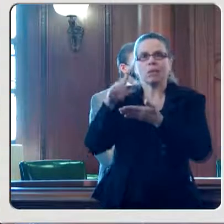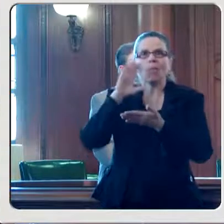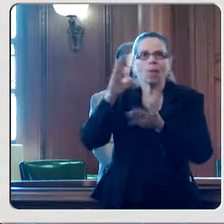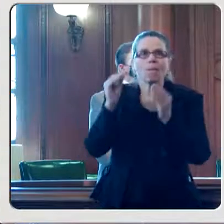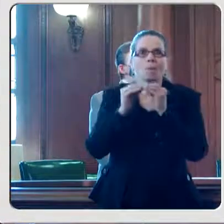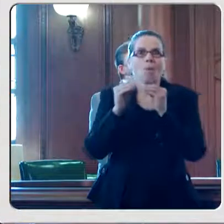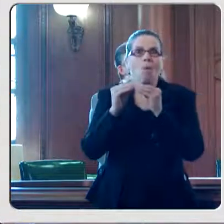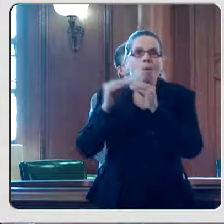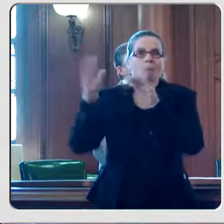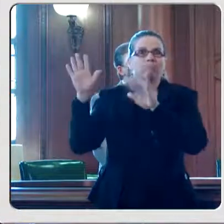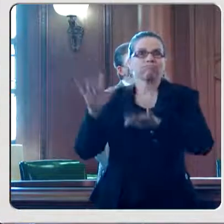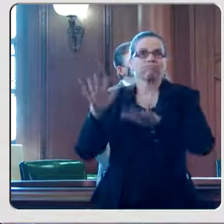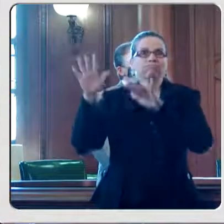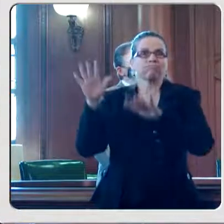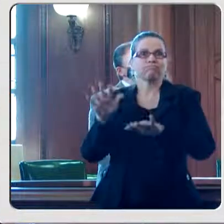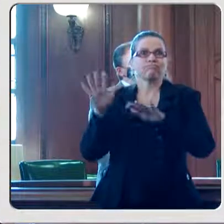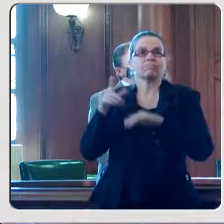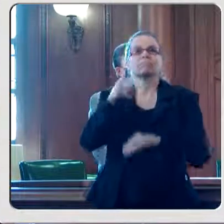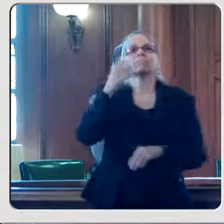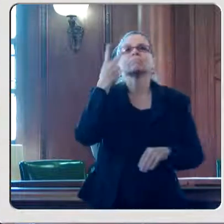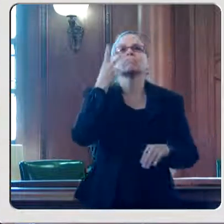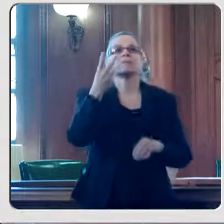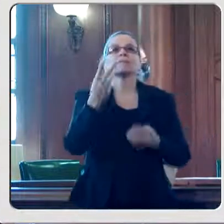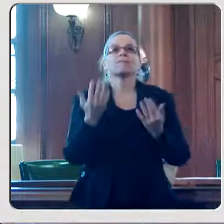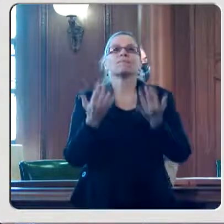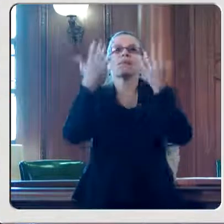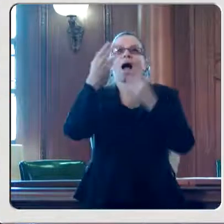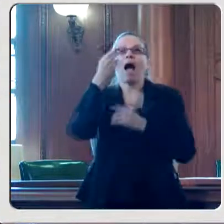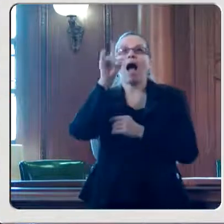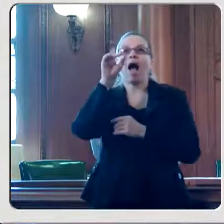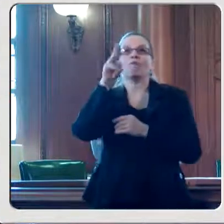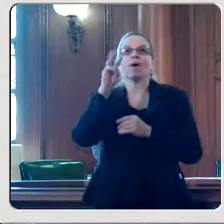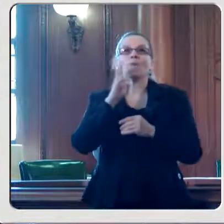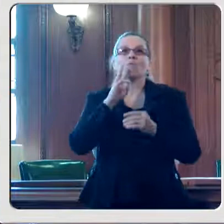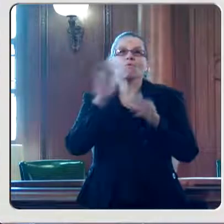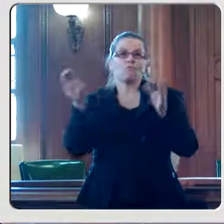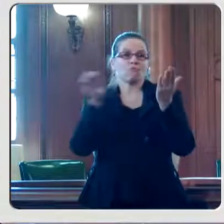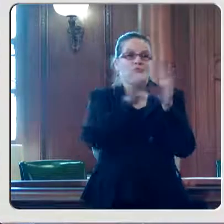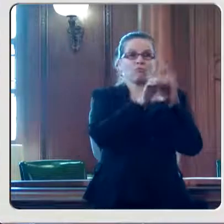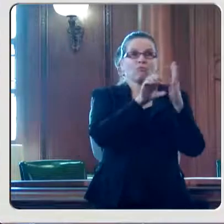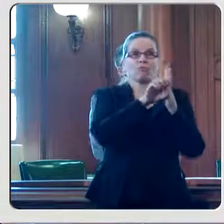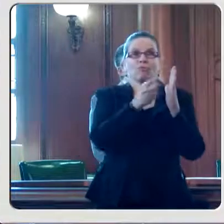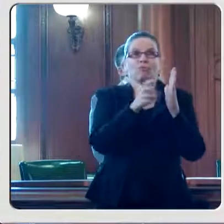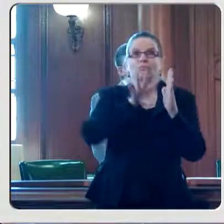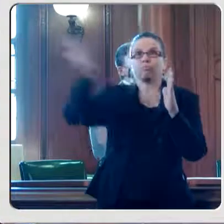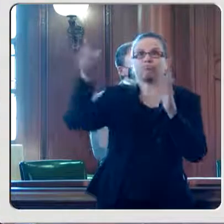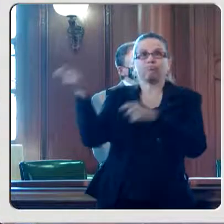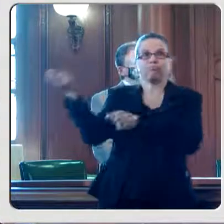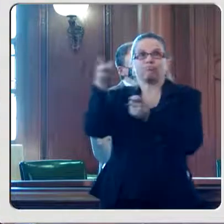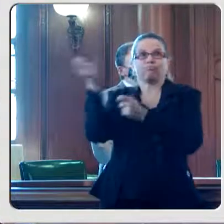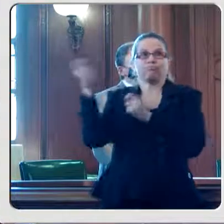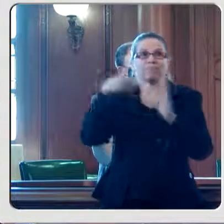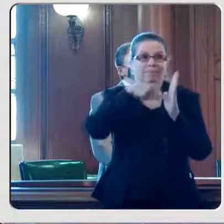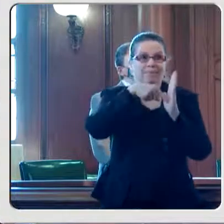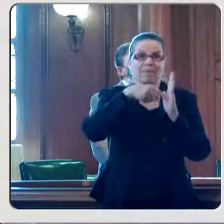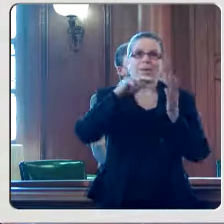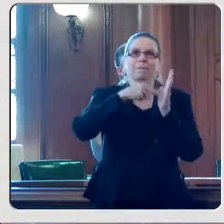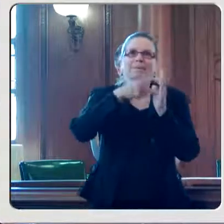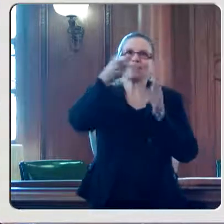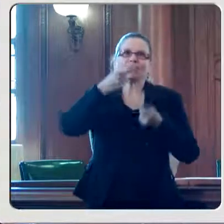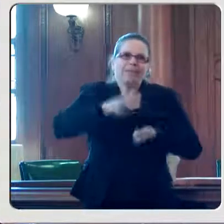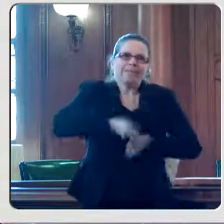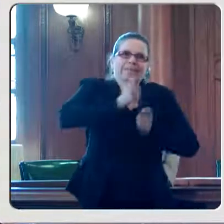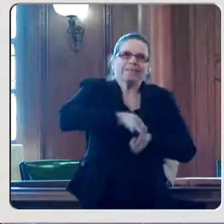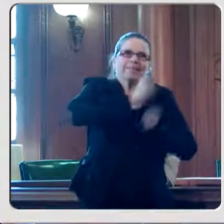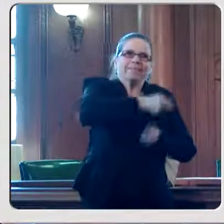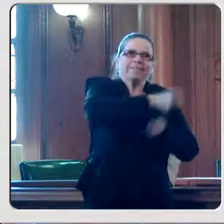in your neighborhood. Make sure you get them shoveled out 3 feet around the hydrant so we can get connections on there if we have a fire in your